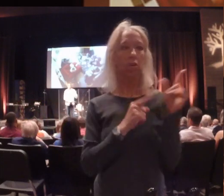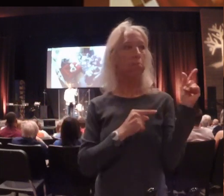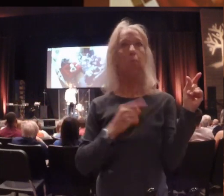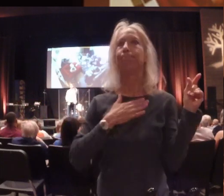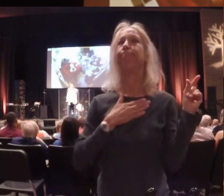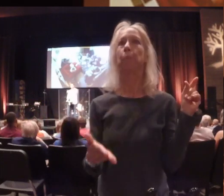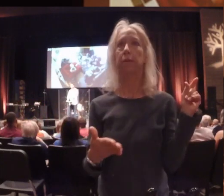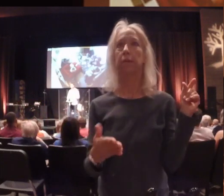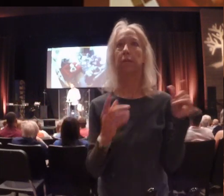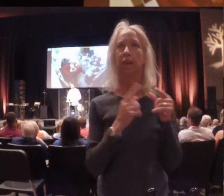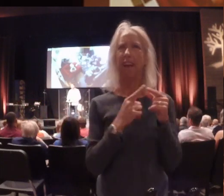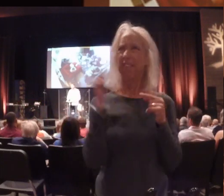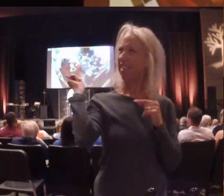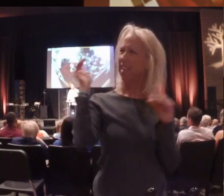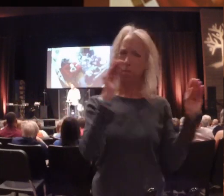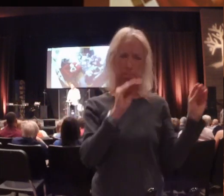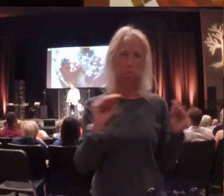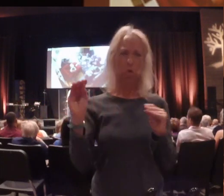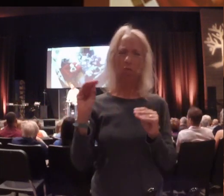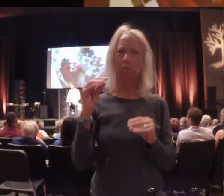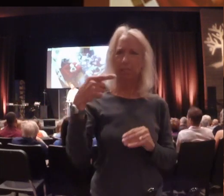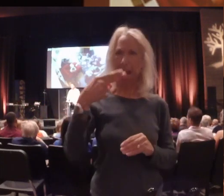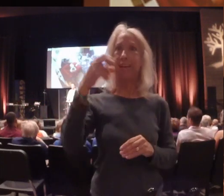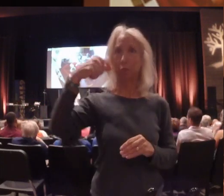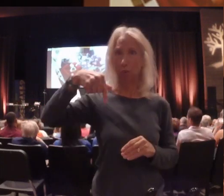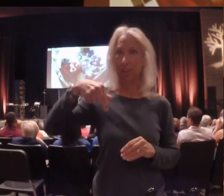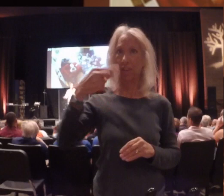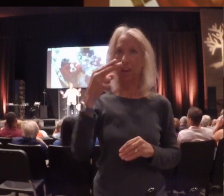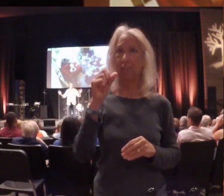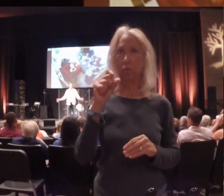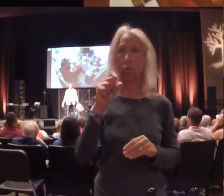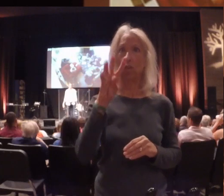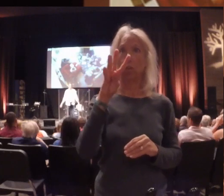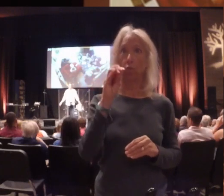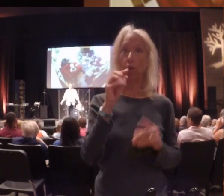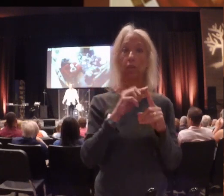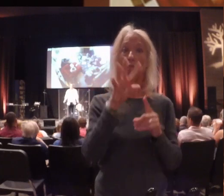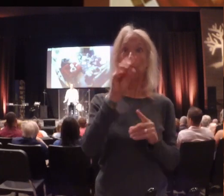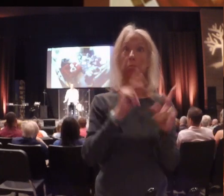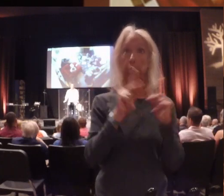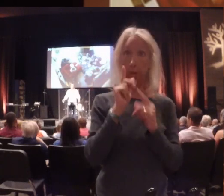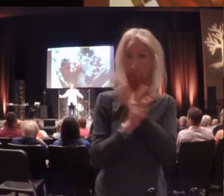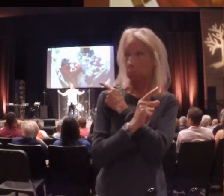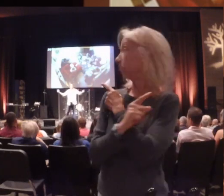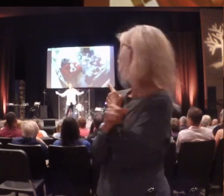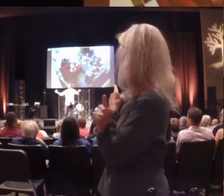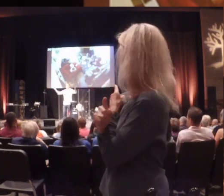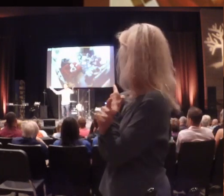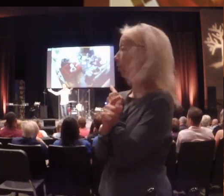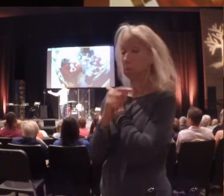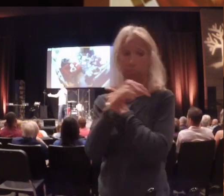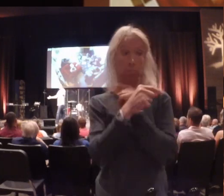to start small. And then they move into Prairie View High School a few years later. 40 to 50 people at this point, and